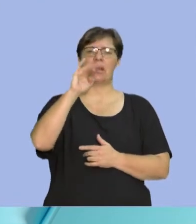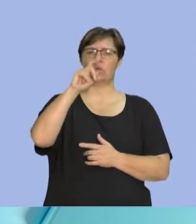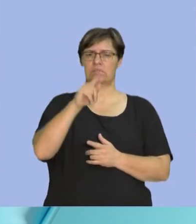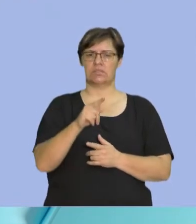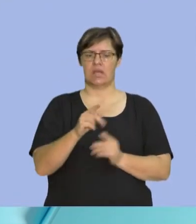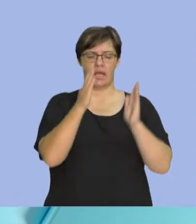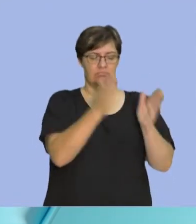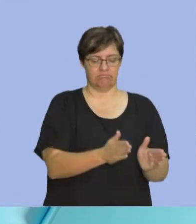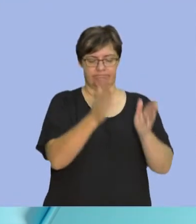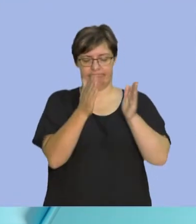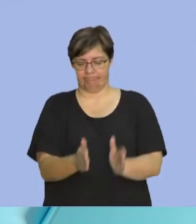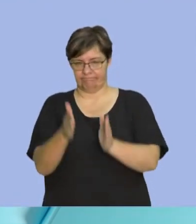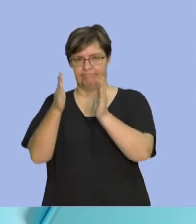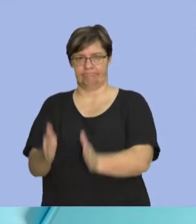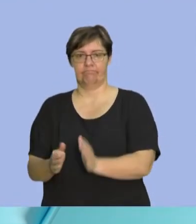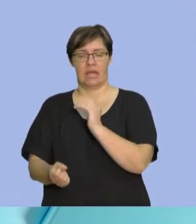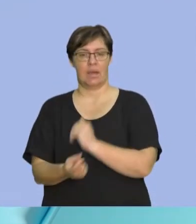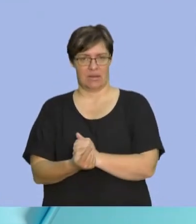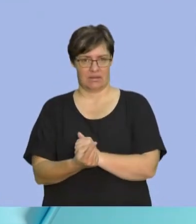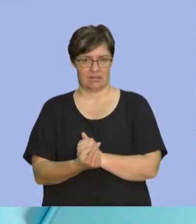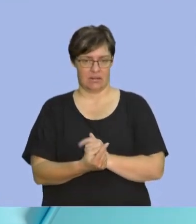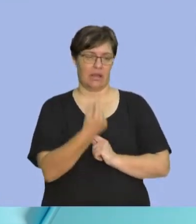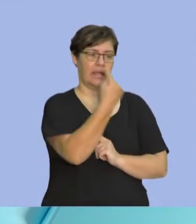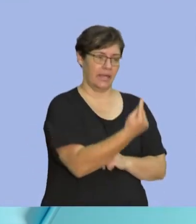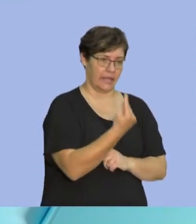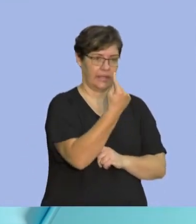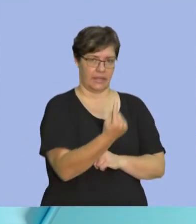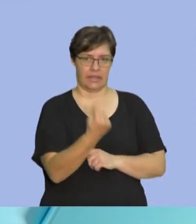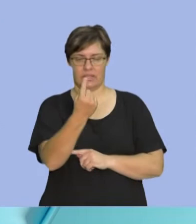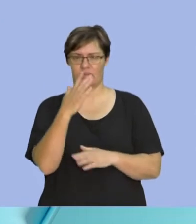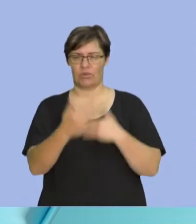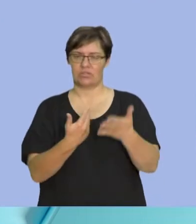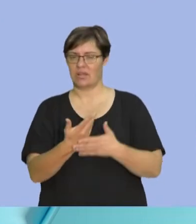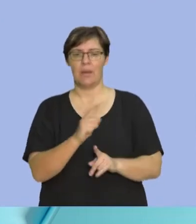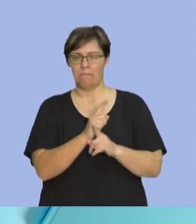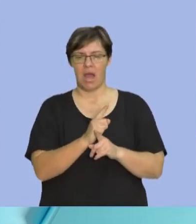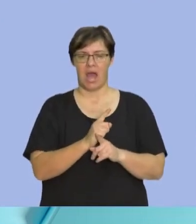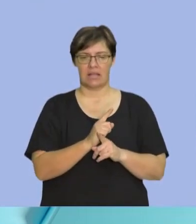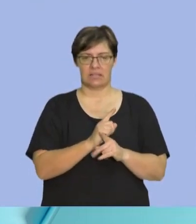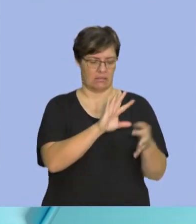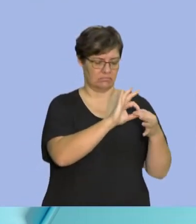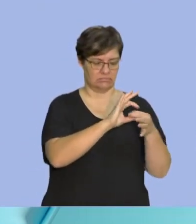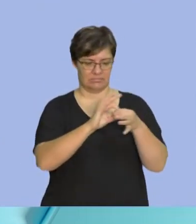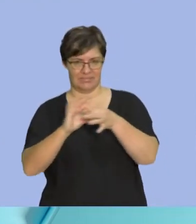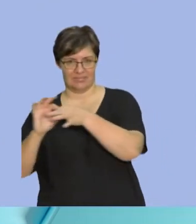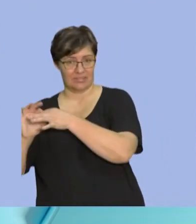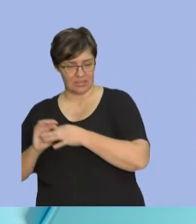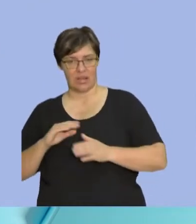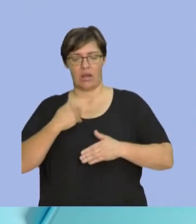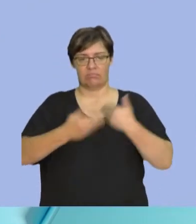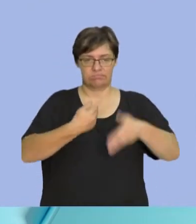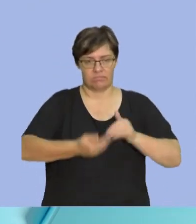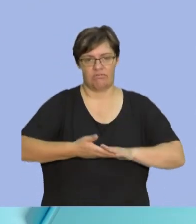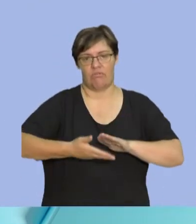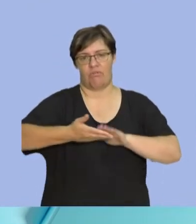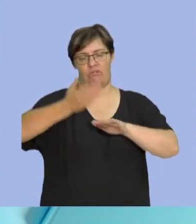as phases that occur as each process. However, it is an interconnected flowing process,